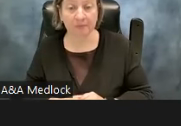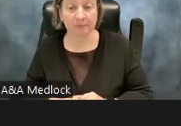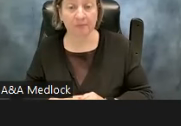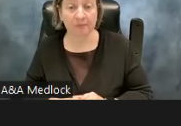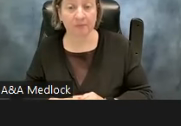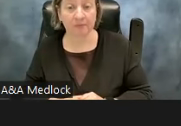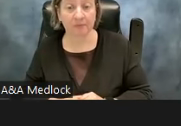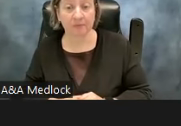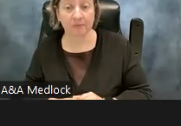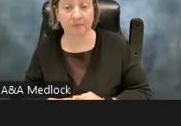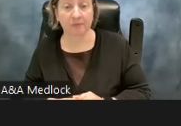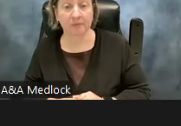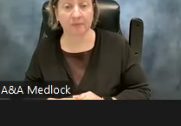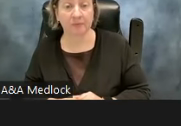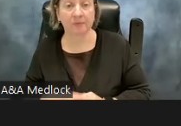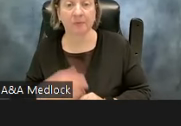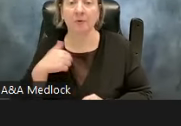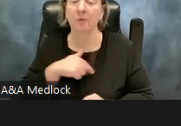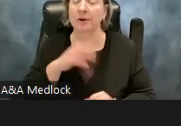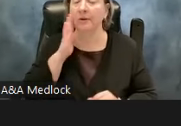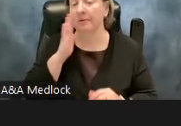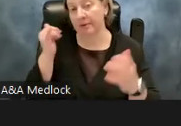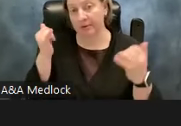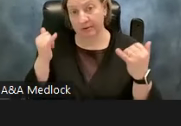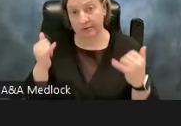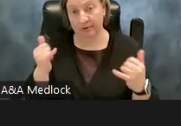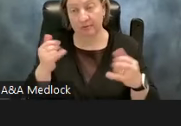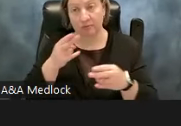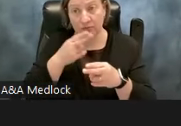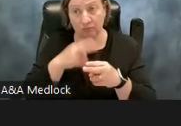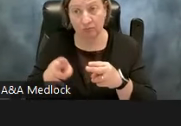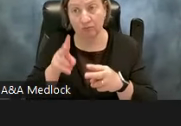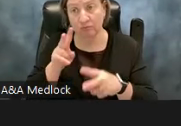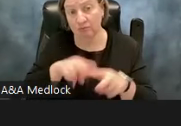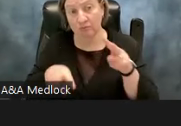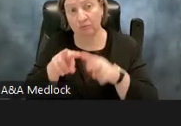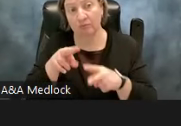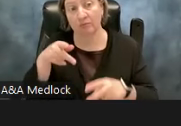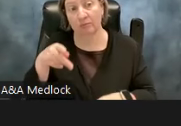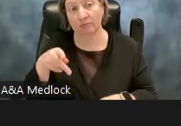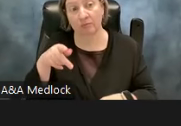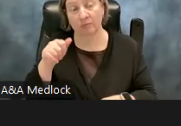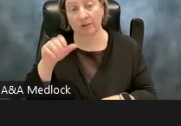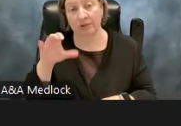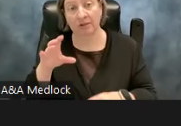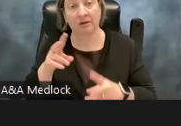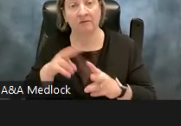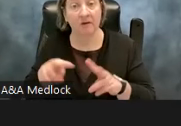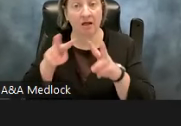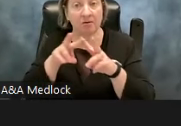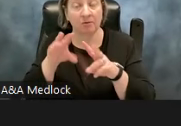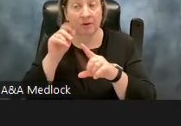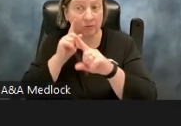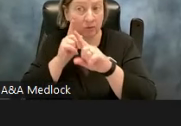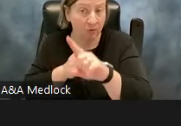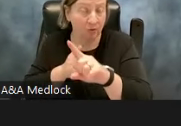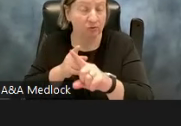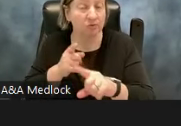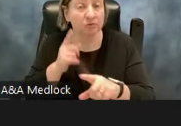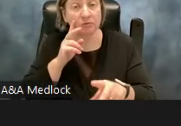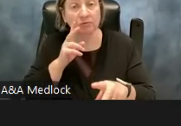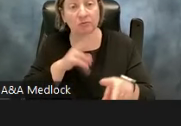Then we will now briefly look at the PAC values and goals as a reference for